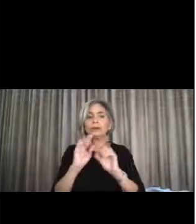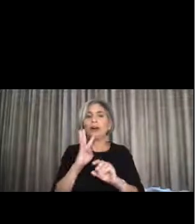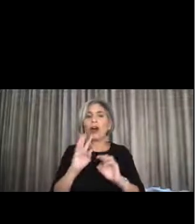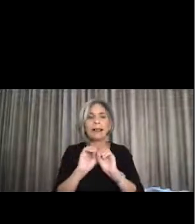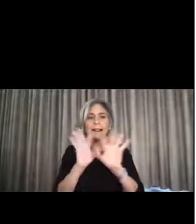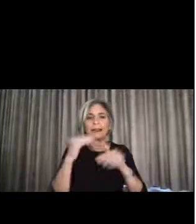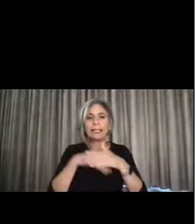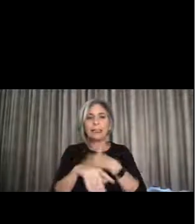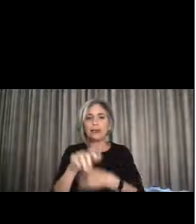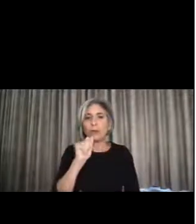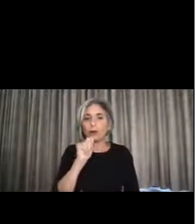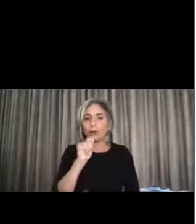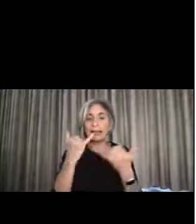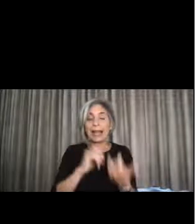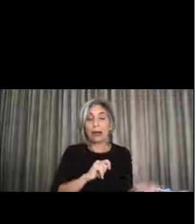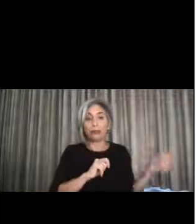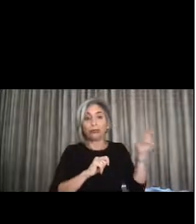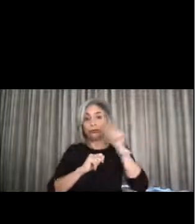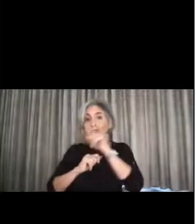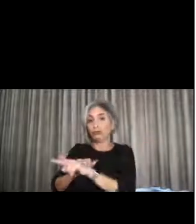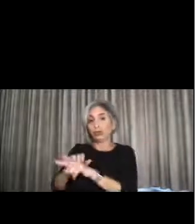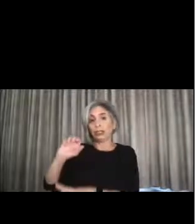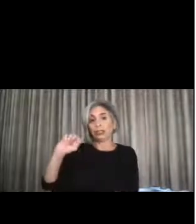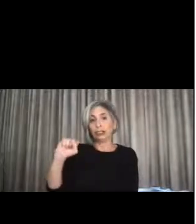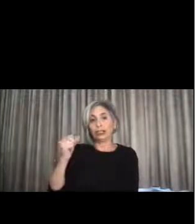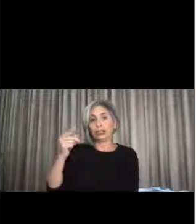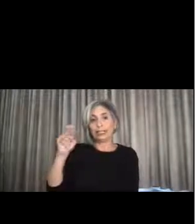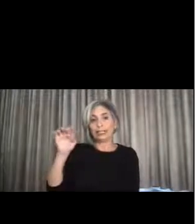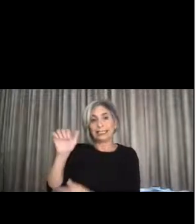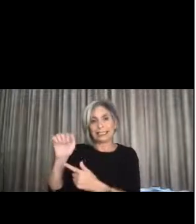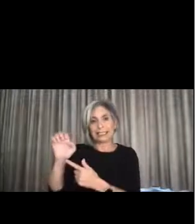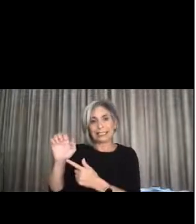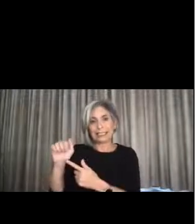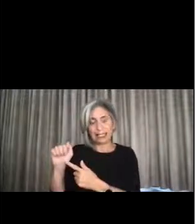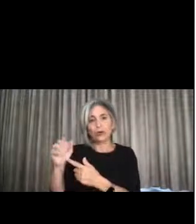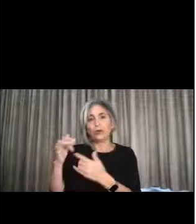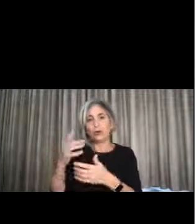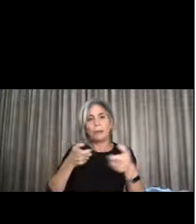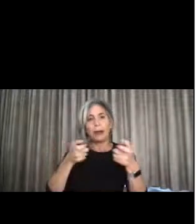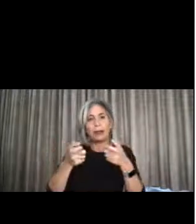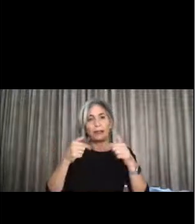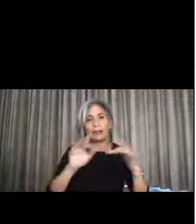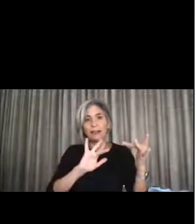I will now turn control over to Chelsea, who will be moderating this virtual session.